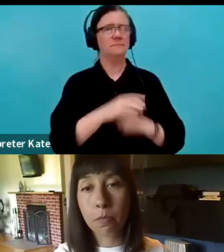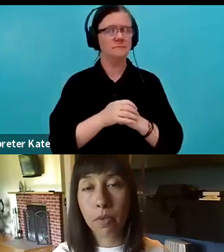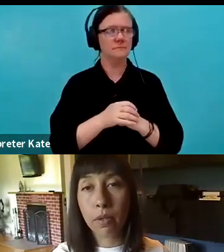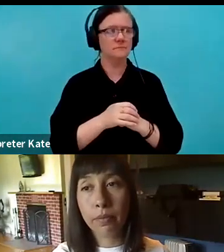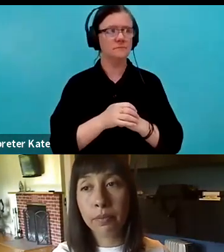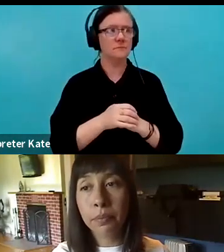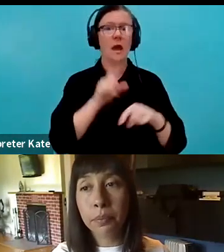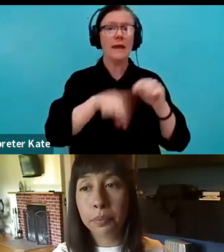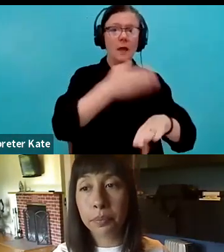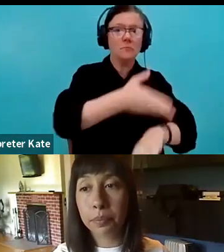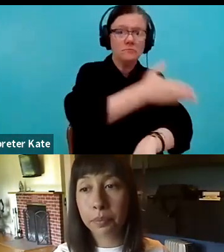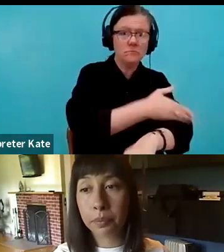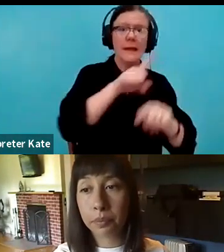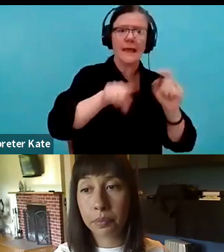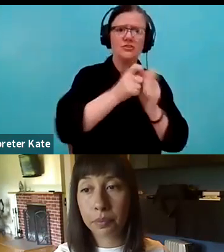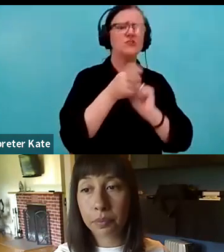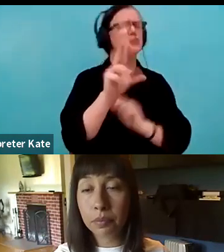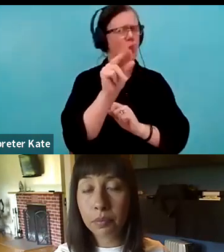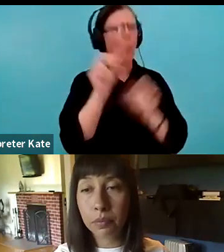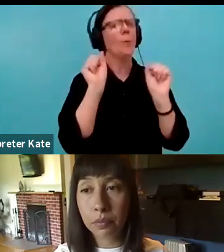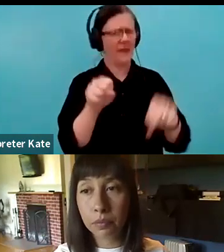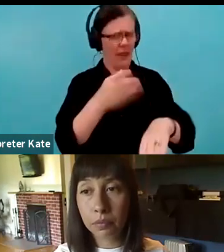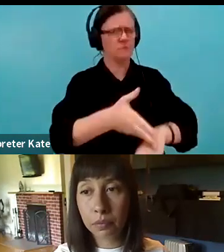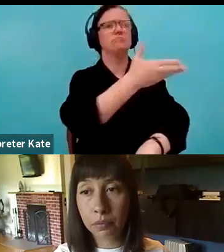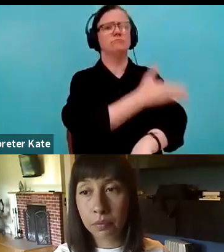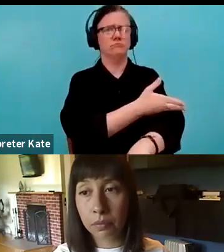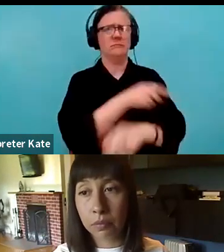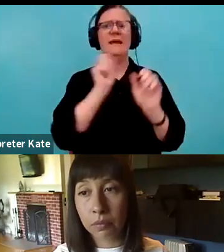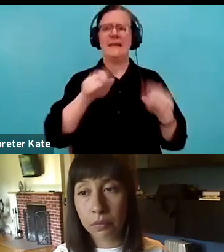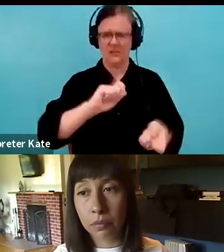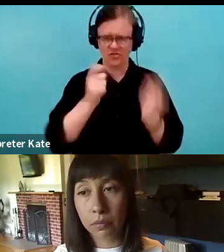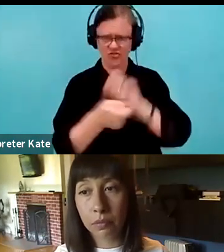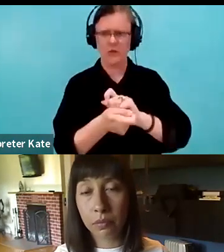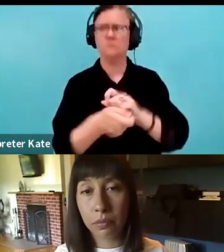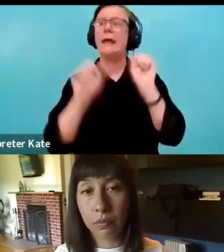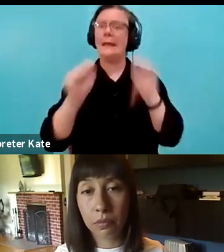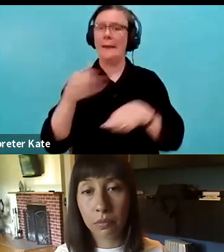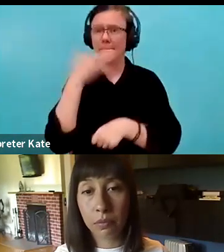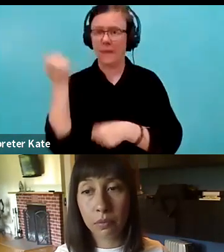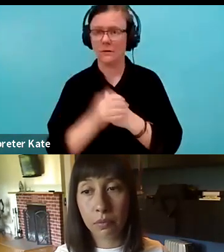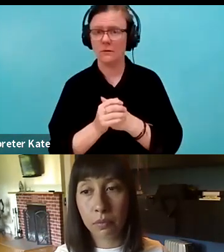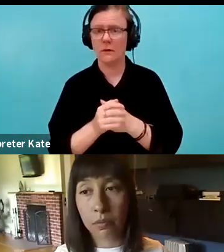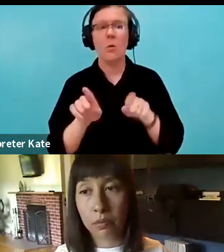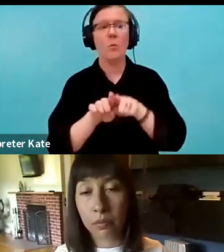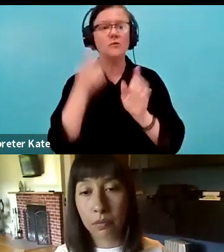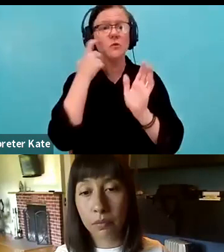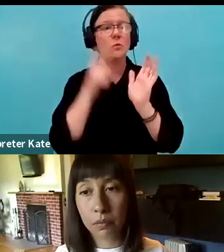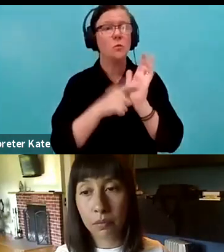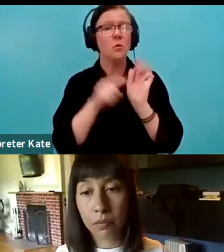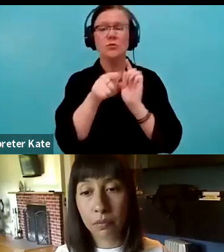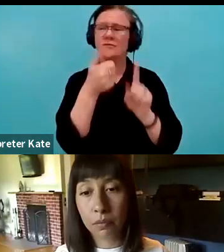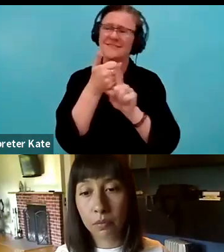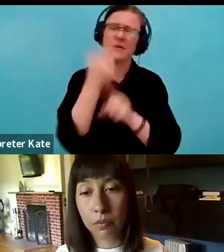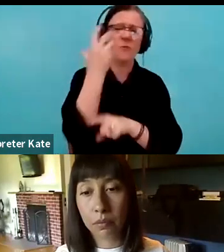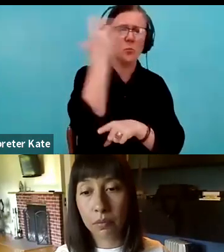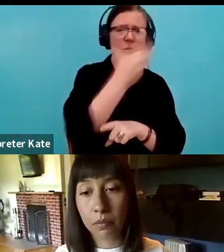we can't grow and change and be better. Grow, change, be better. But also know you are a beautiful human being